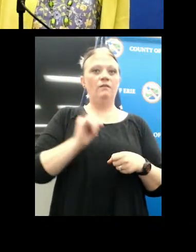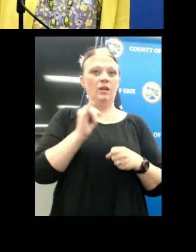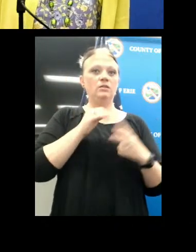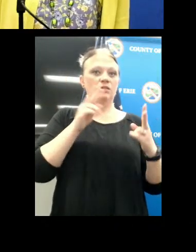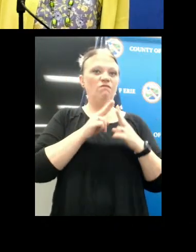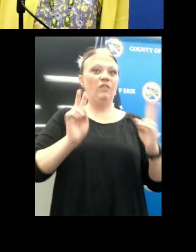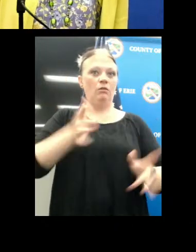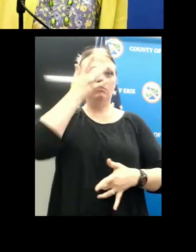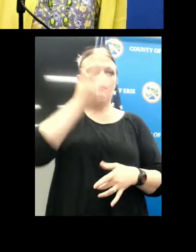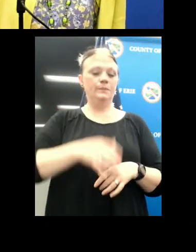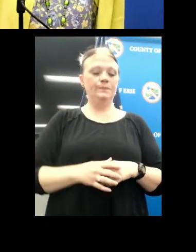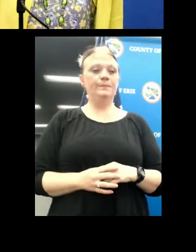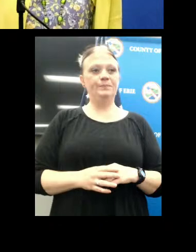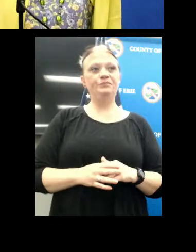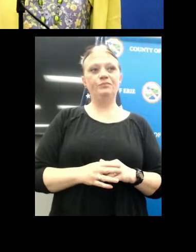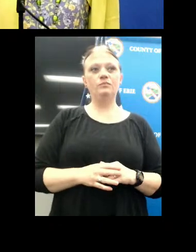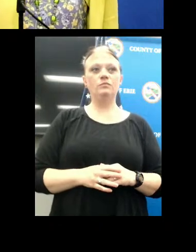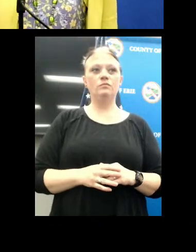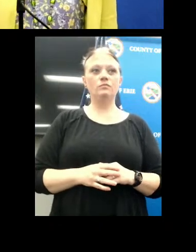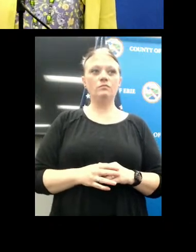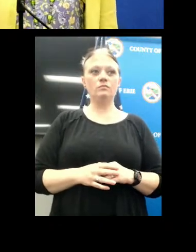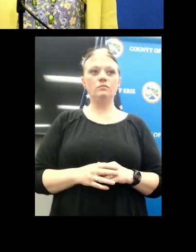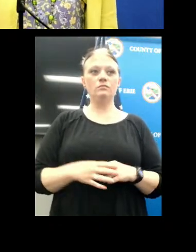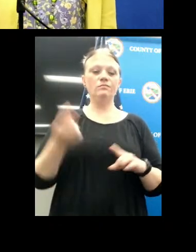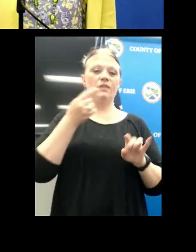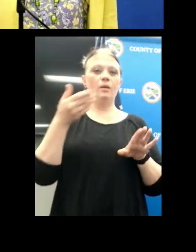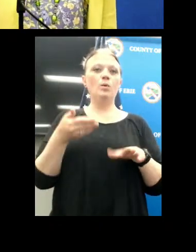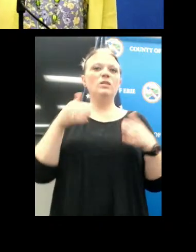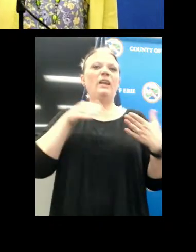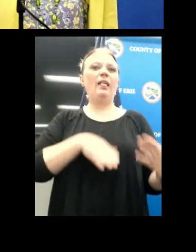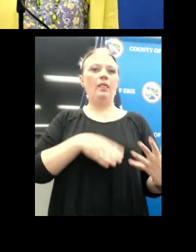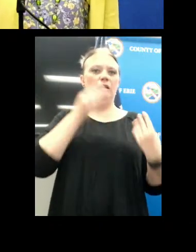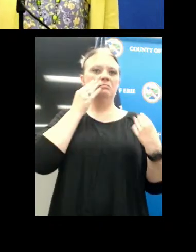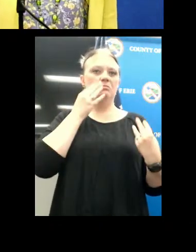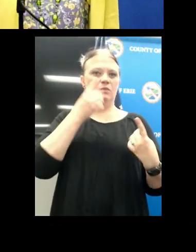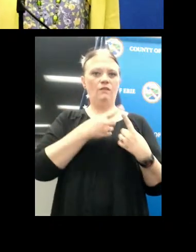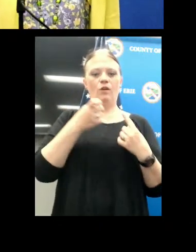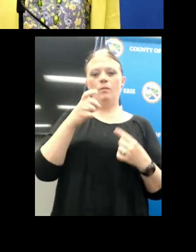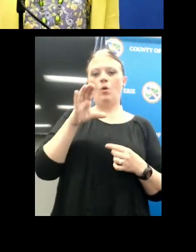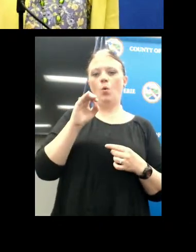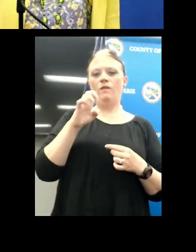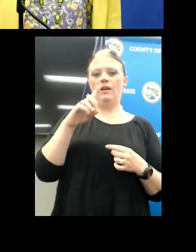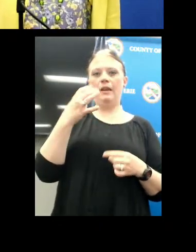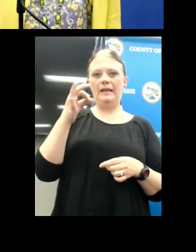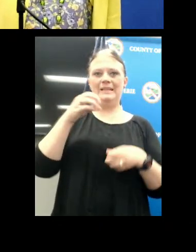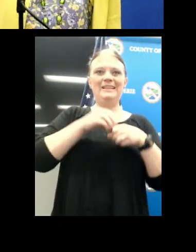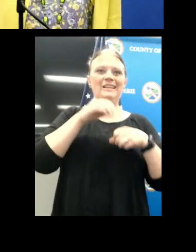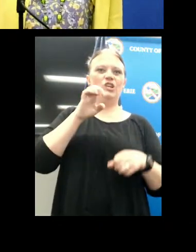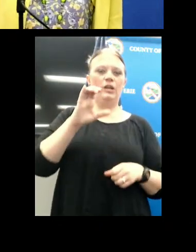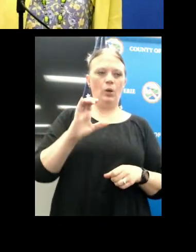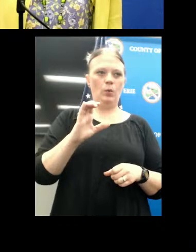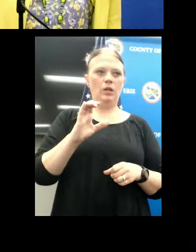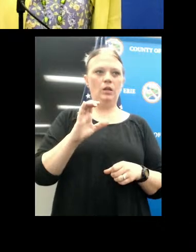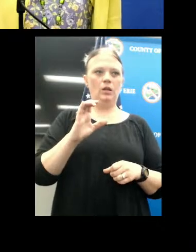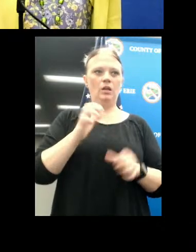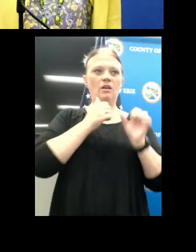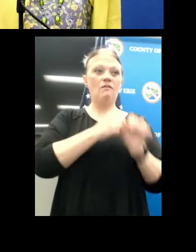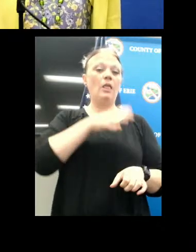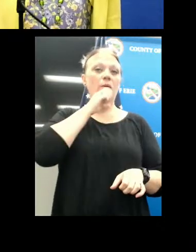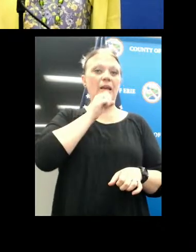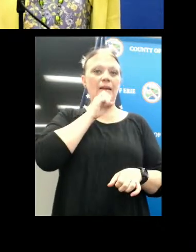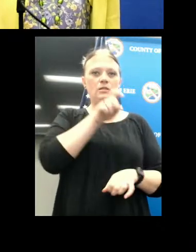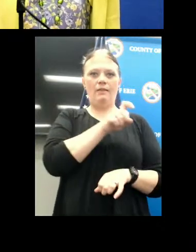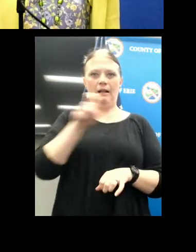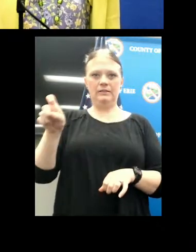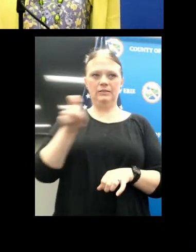very, very ill. And this is looking at our mortality data from COVID-19 in Erie County by age along